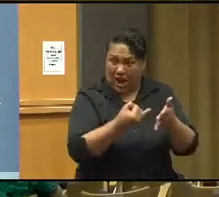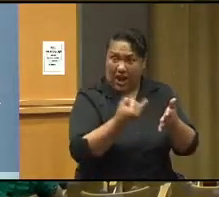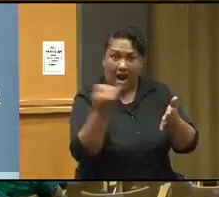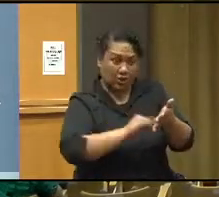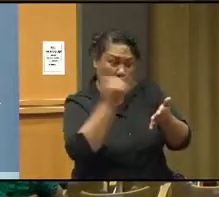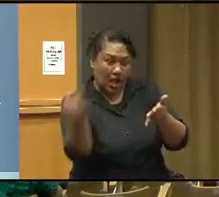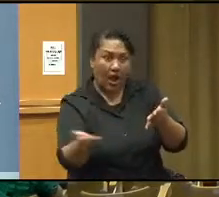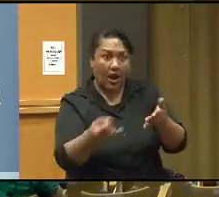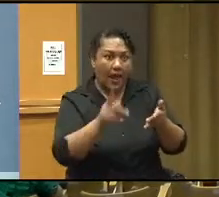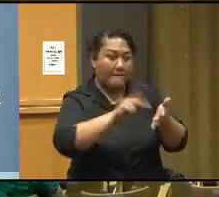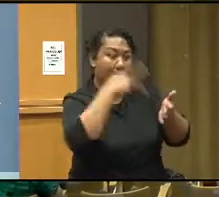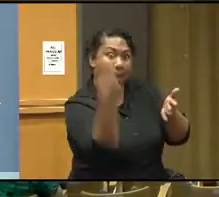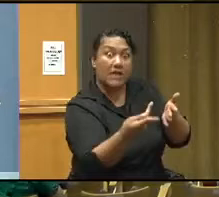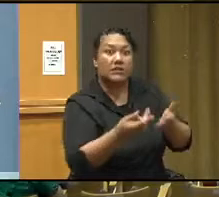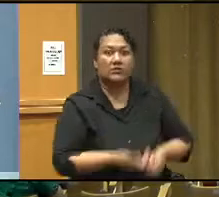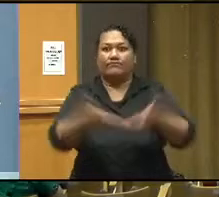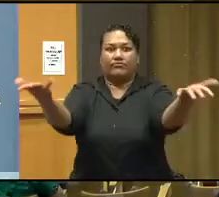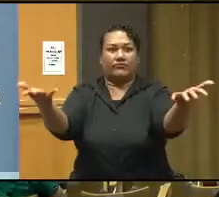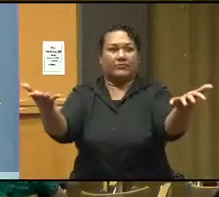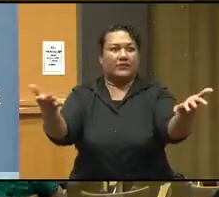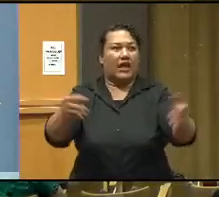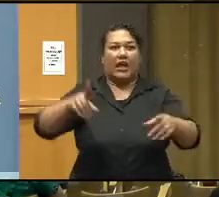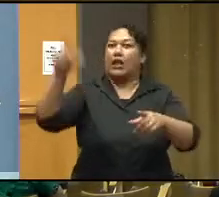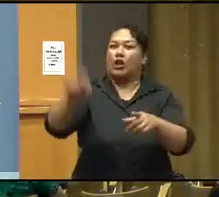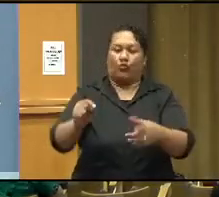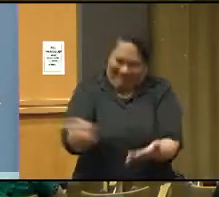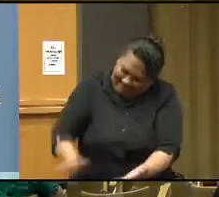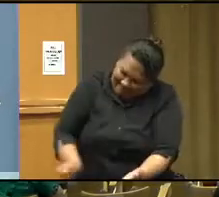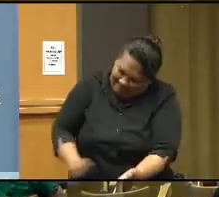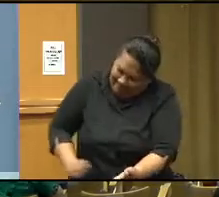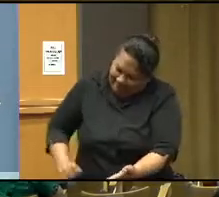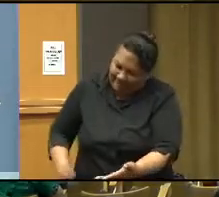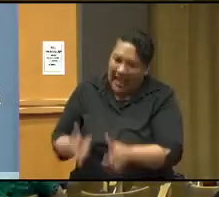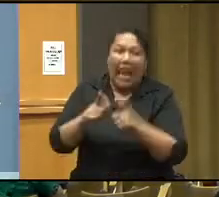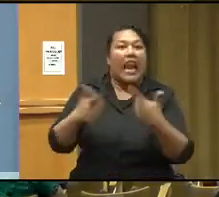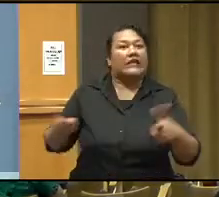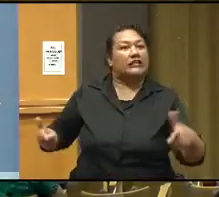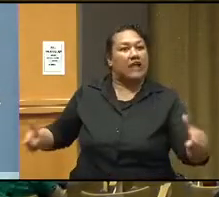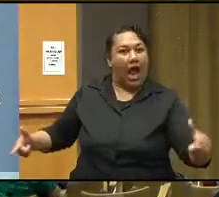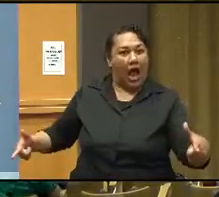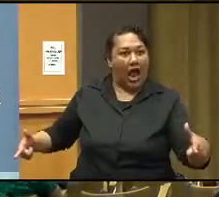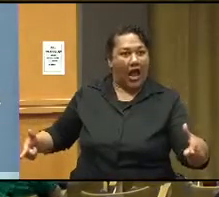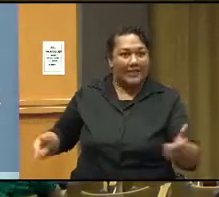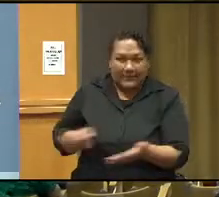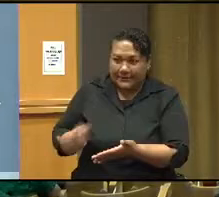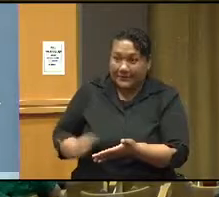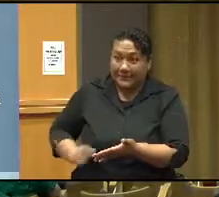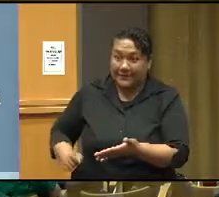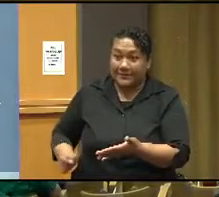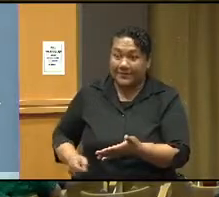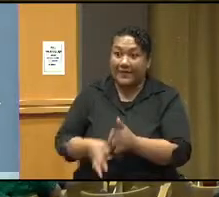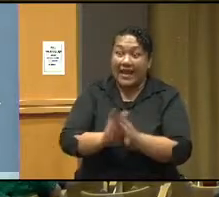to do 1 page, only 1 small page, and they write the literature review, and I direct them there. So once